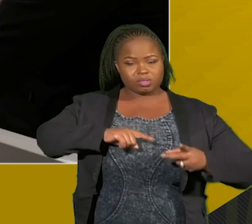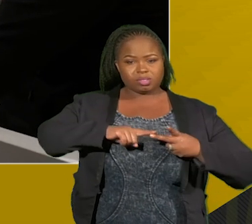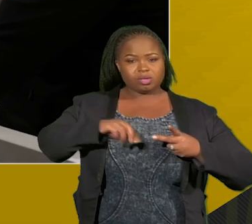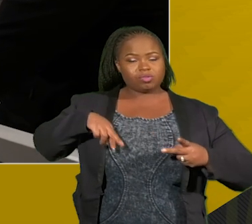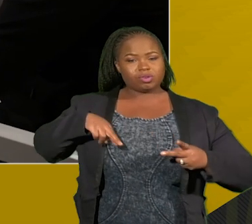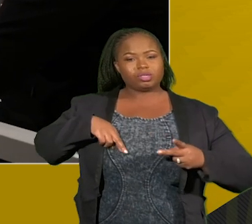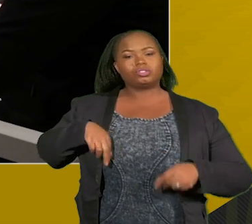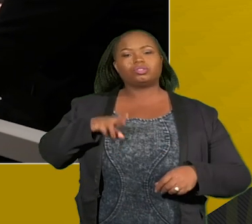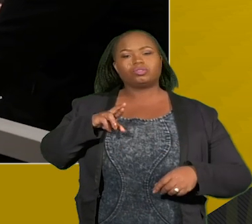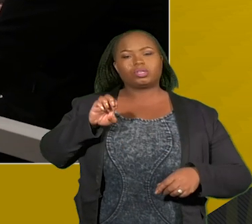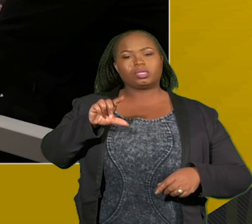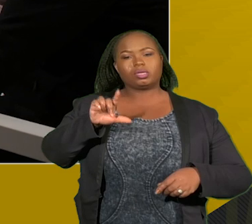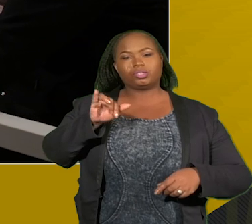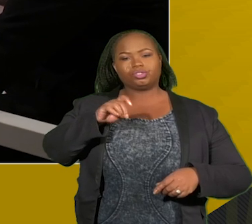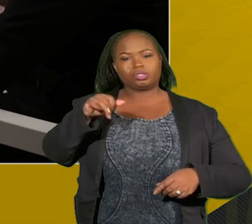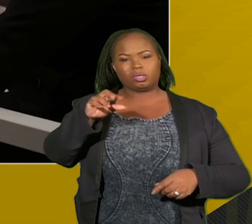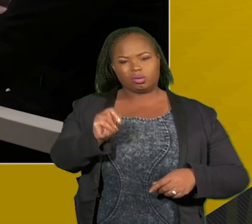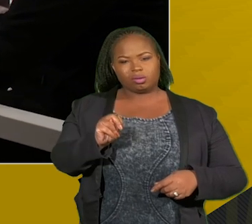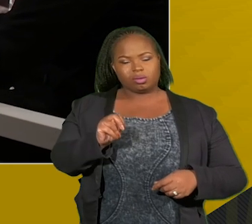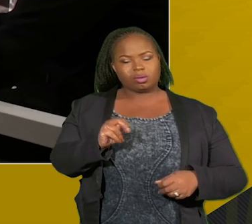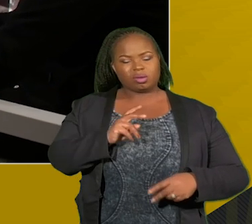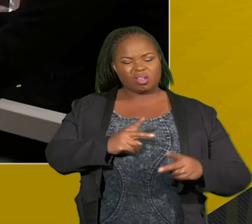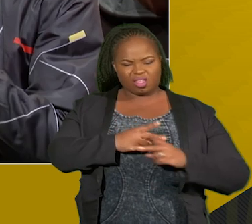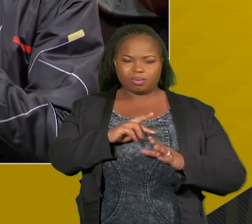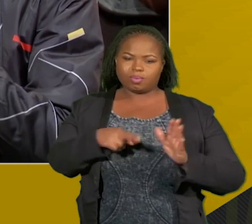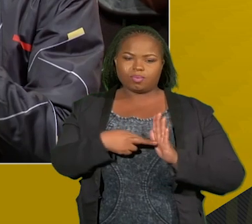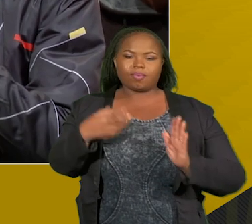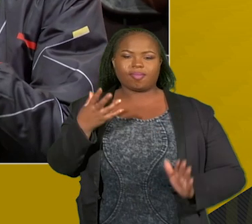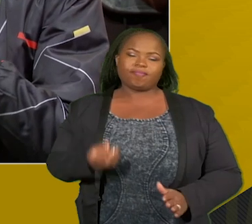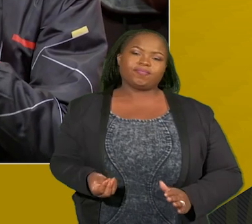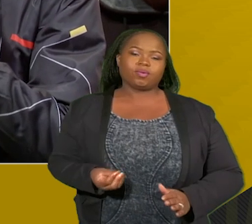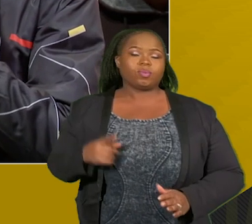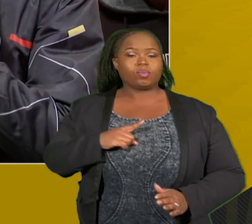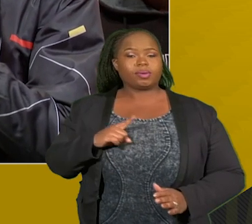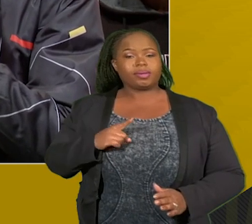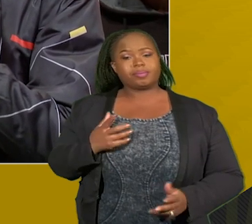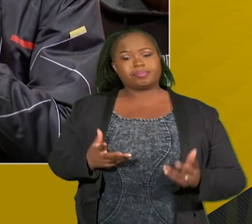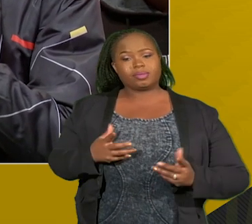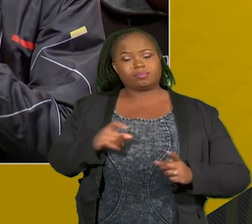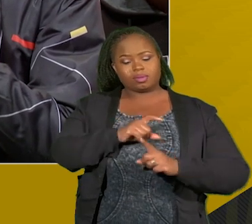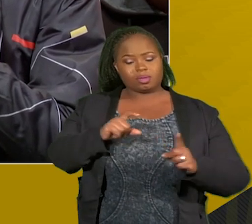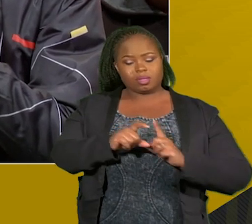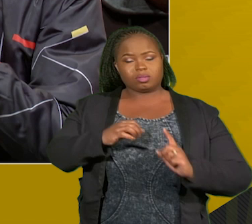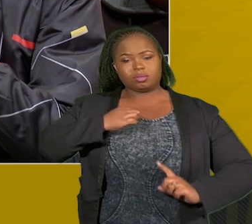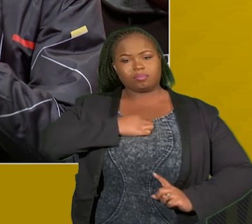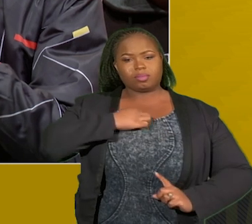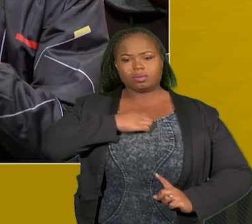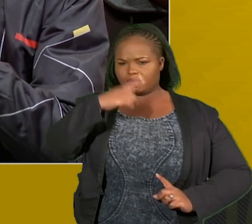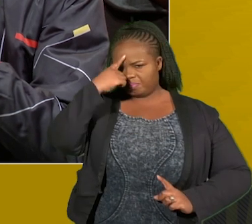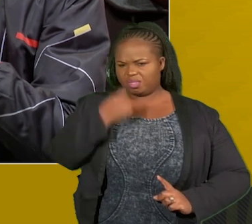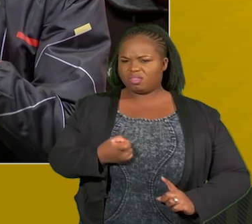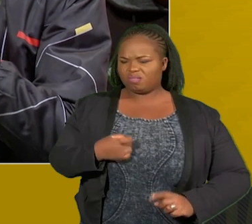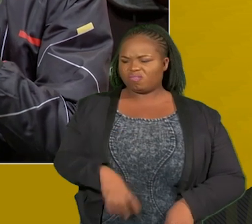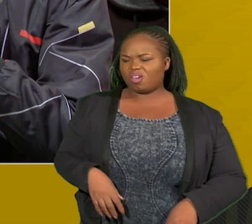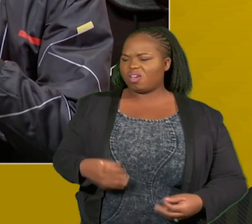plays a big role. Okay. Ngoba if you look at it, you'll find with the culture yami mina, I believe that umfazi is